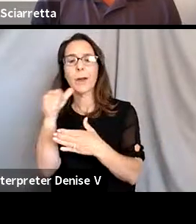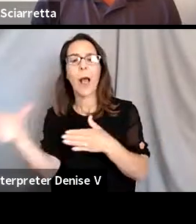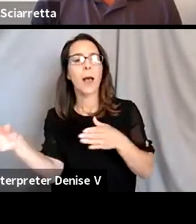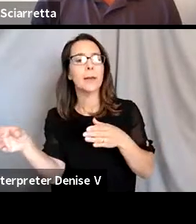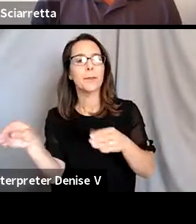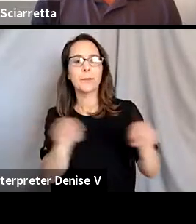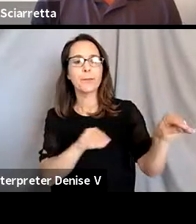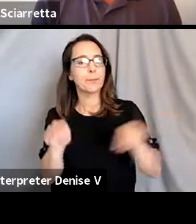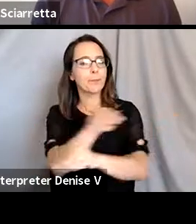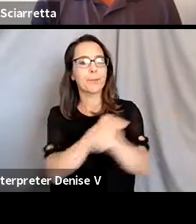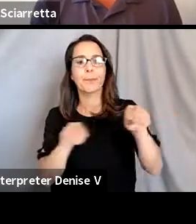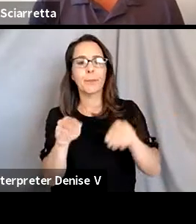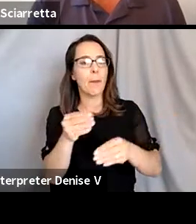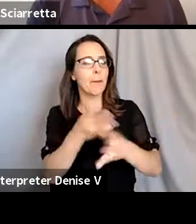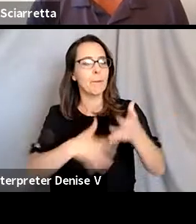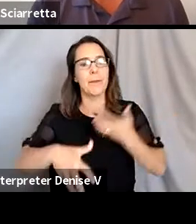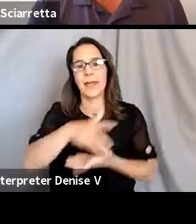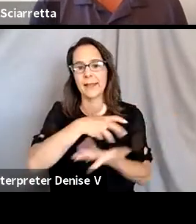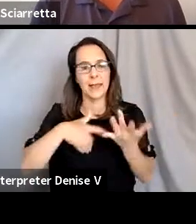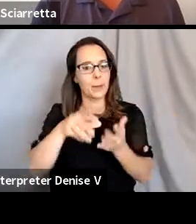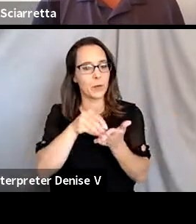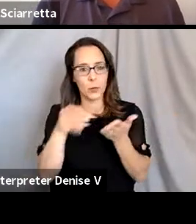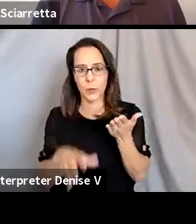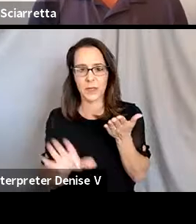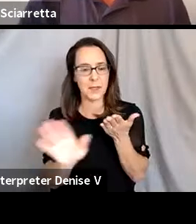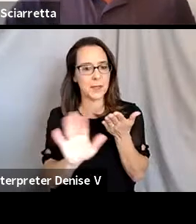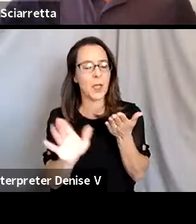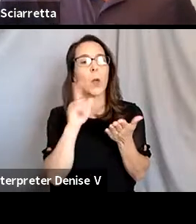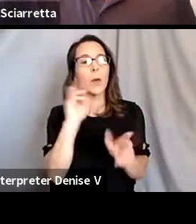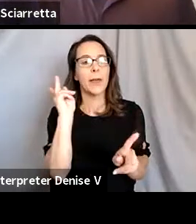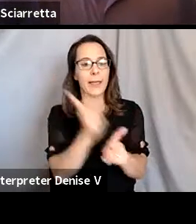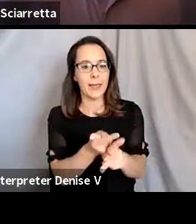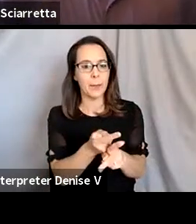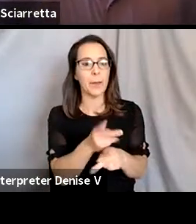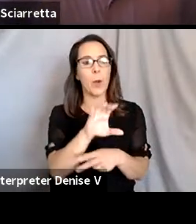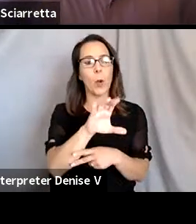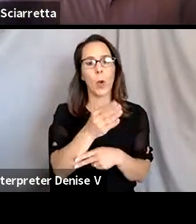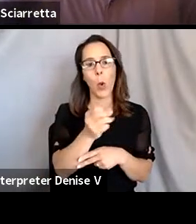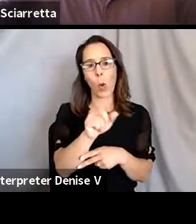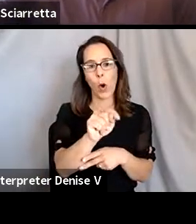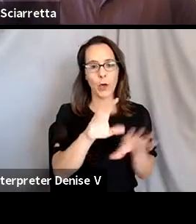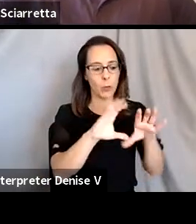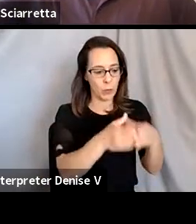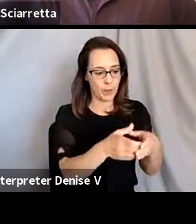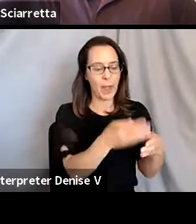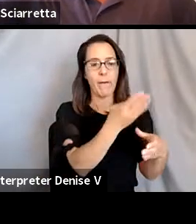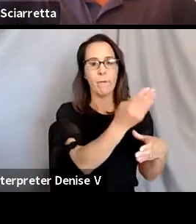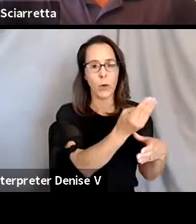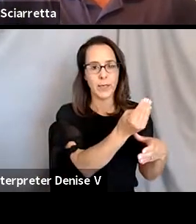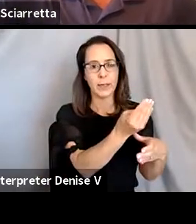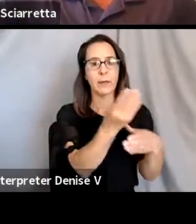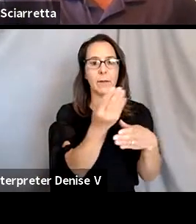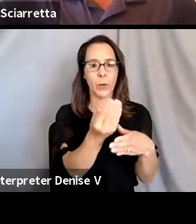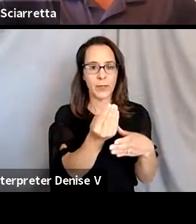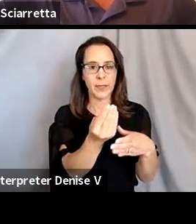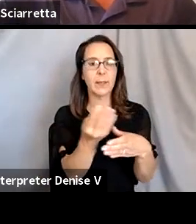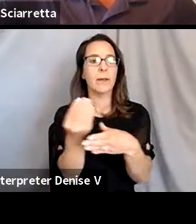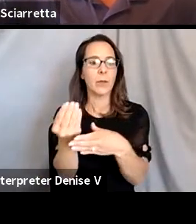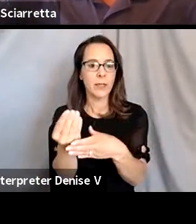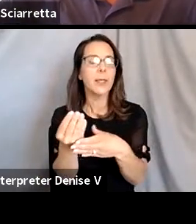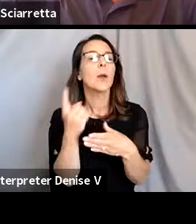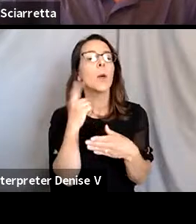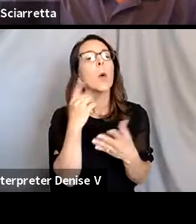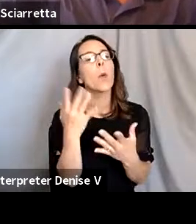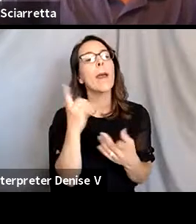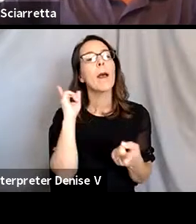the cohorts right now at 14. We are waiting to hear more information on June 15th, if there's